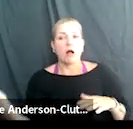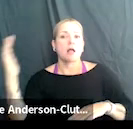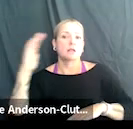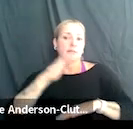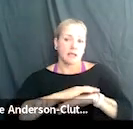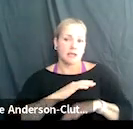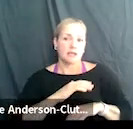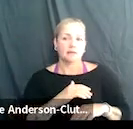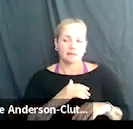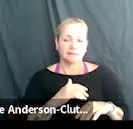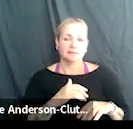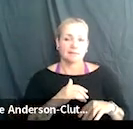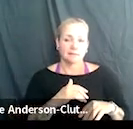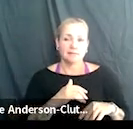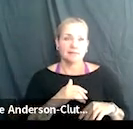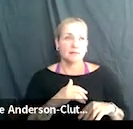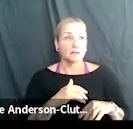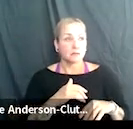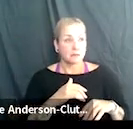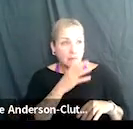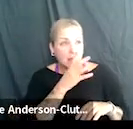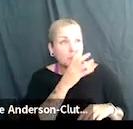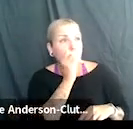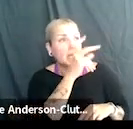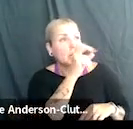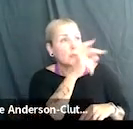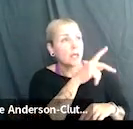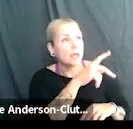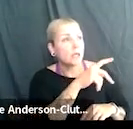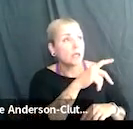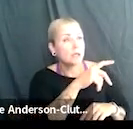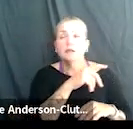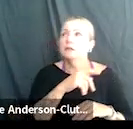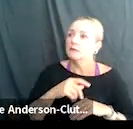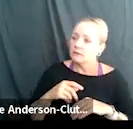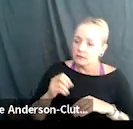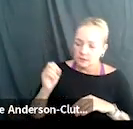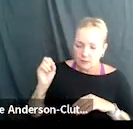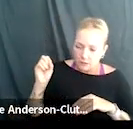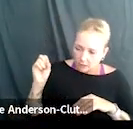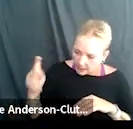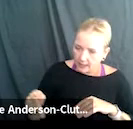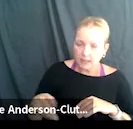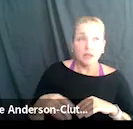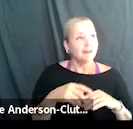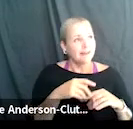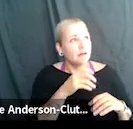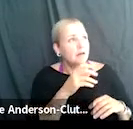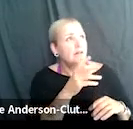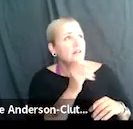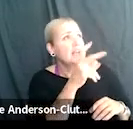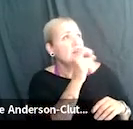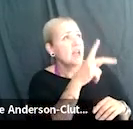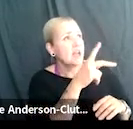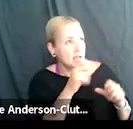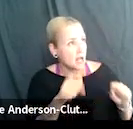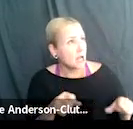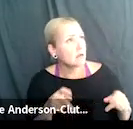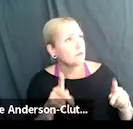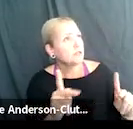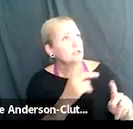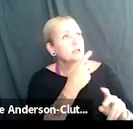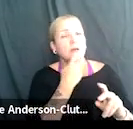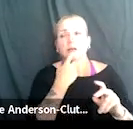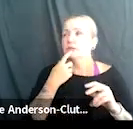mind with needing to offer that reassurance every single thing, and he never does anything. And I do